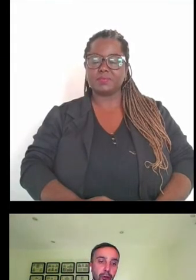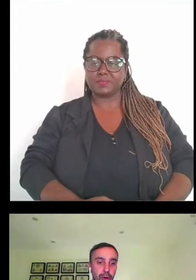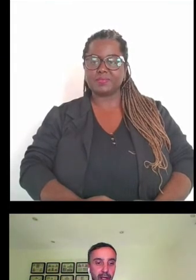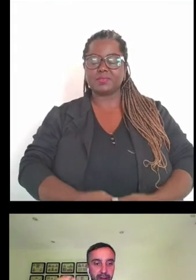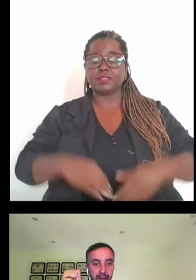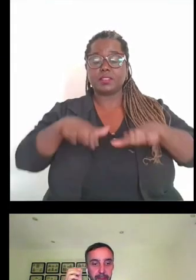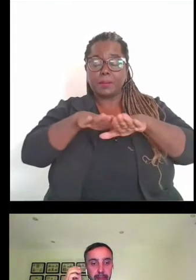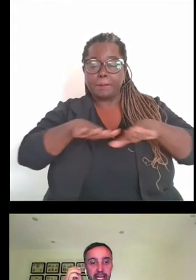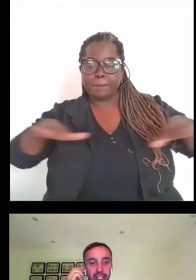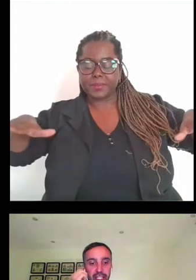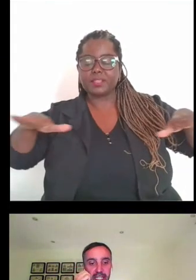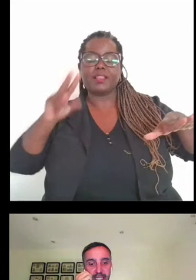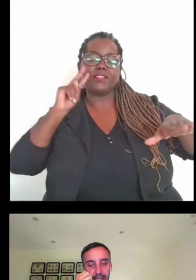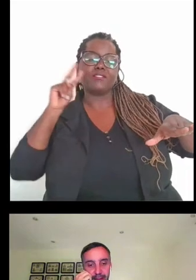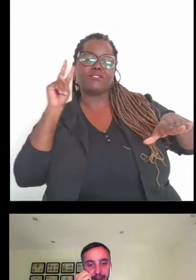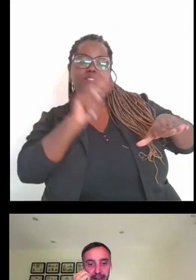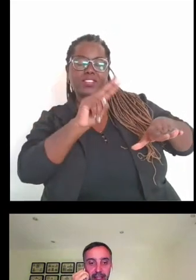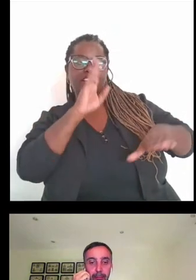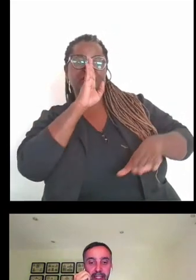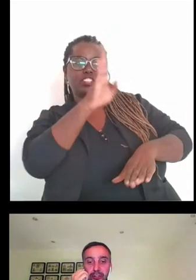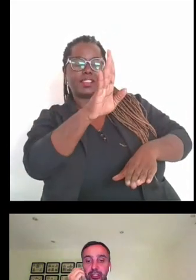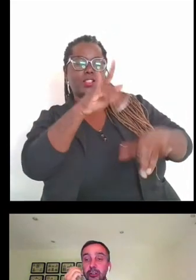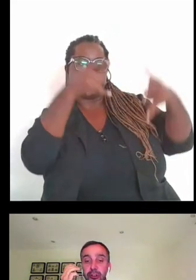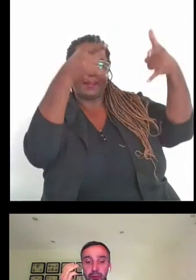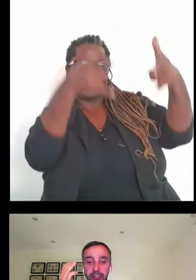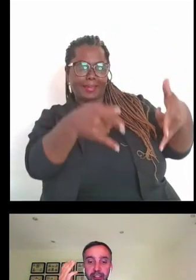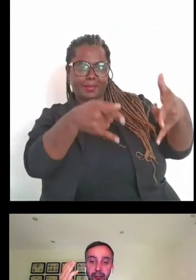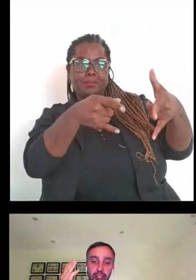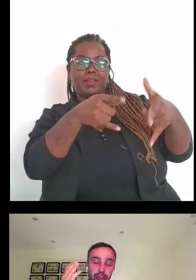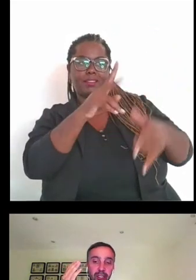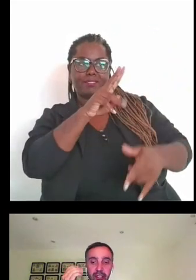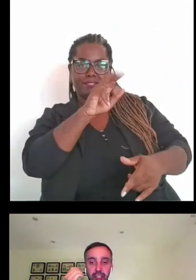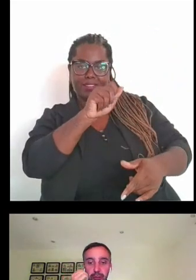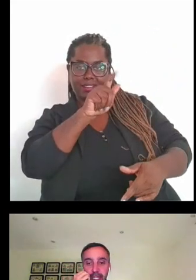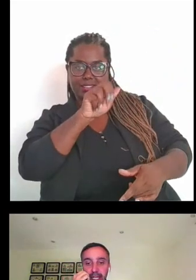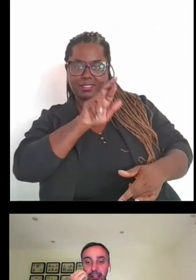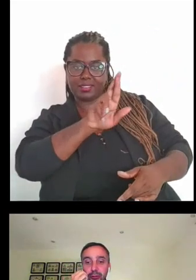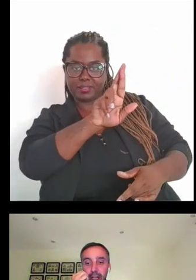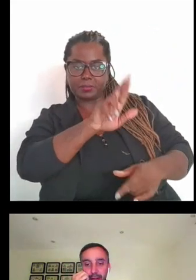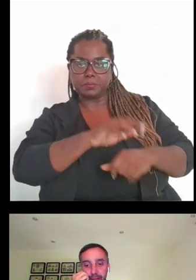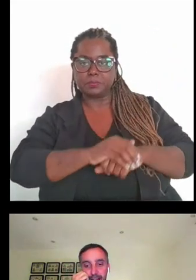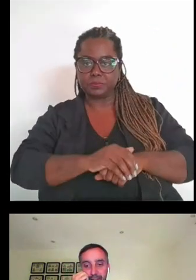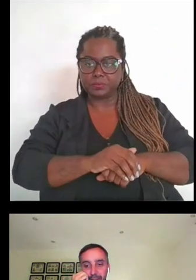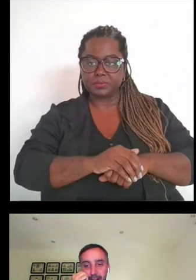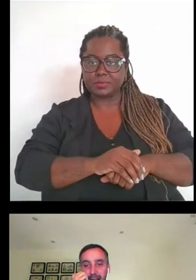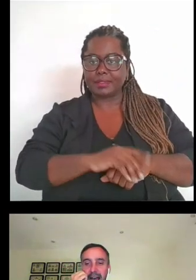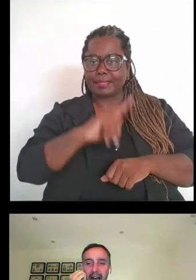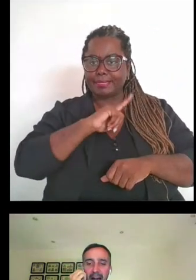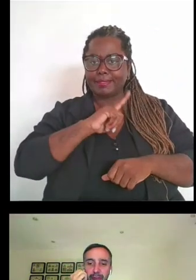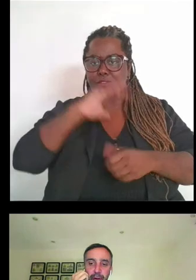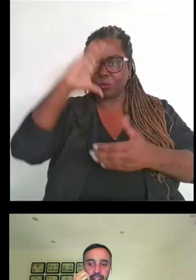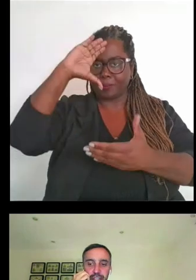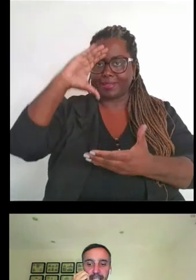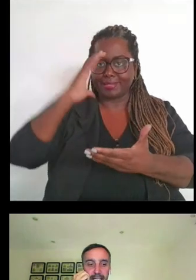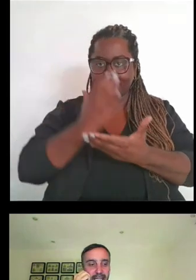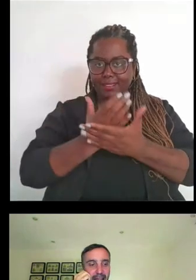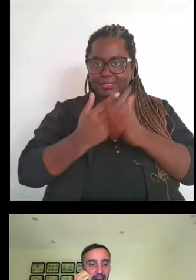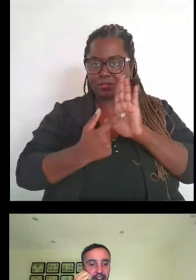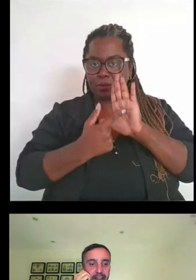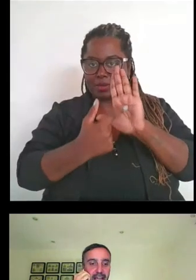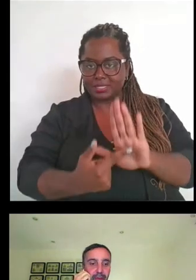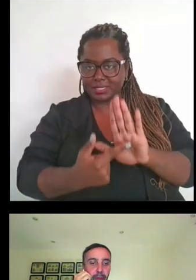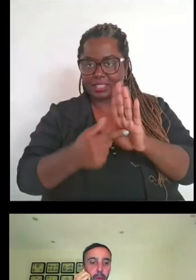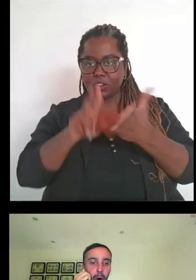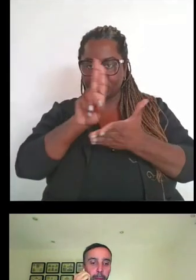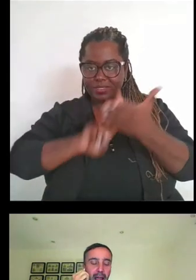rudiger coonless pH detases submitted to the University of Stuttgart in Germany in 2005 unfortunately